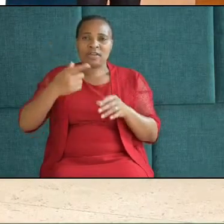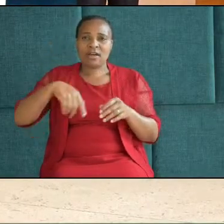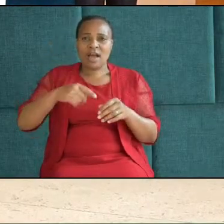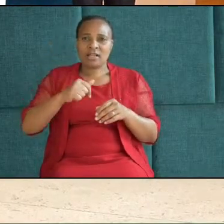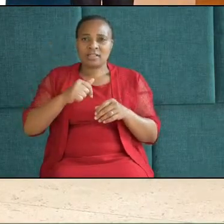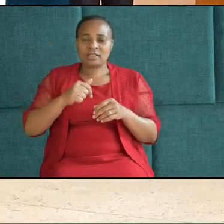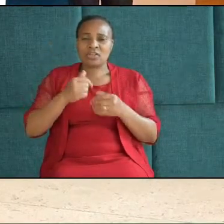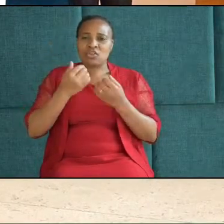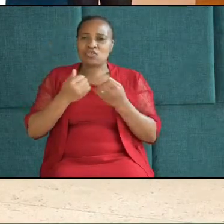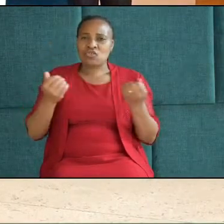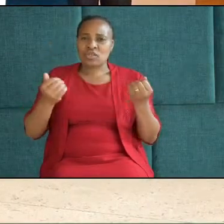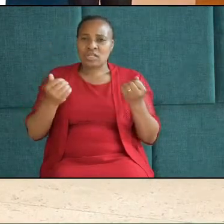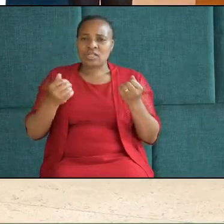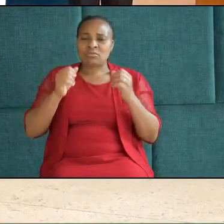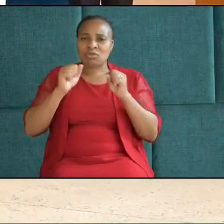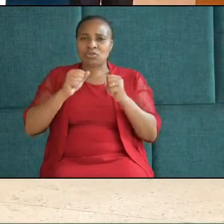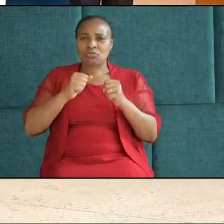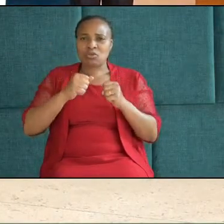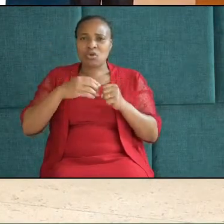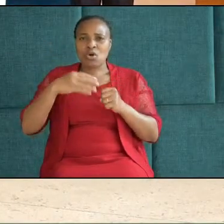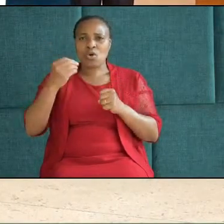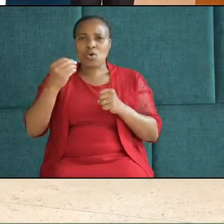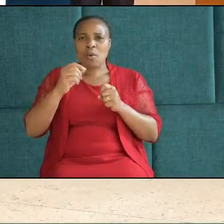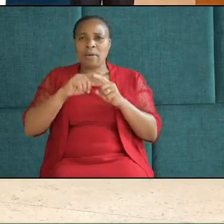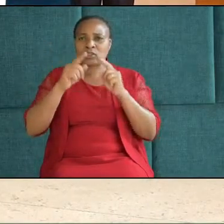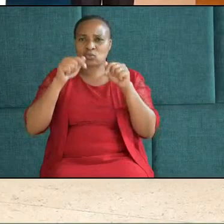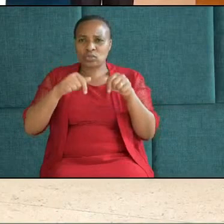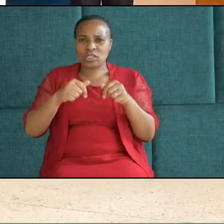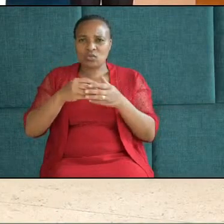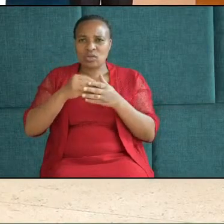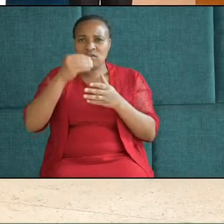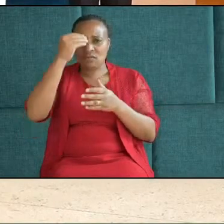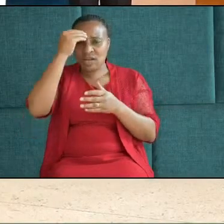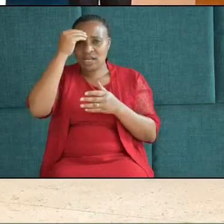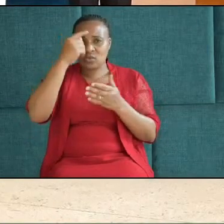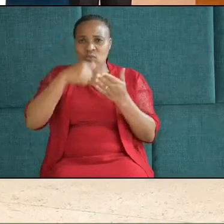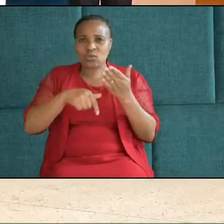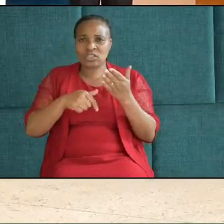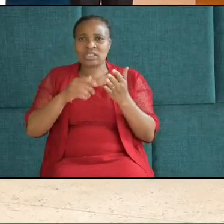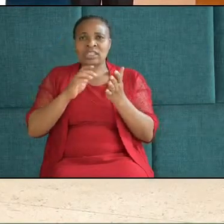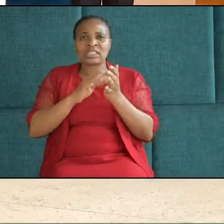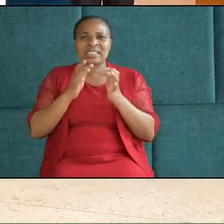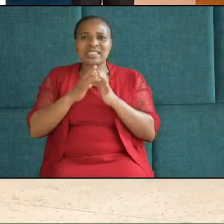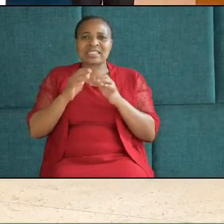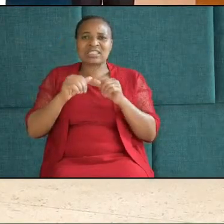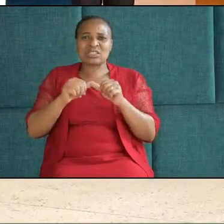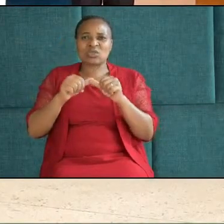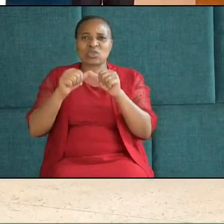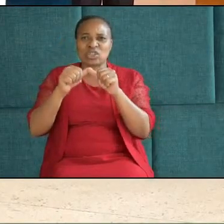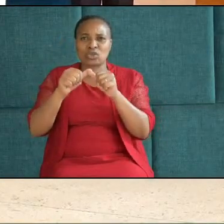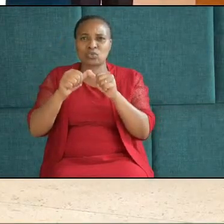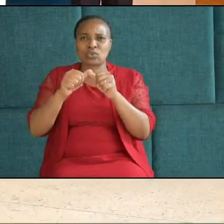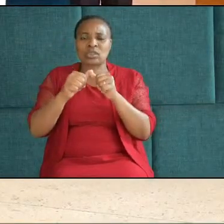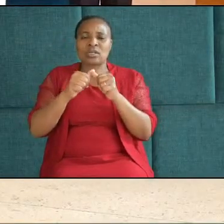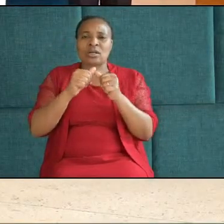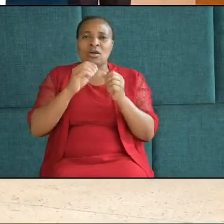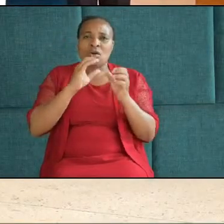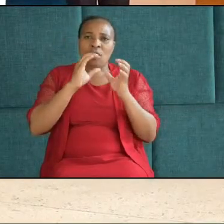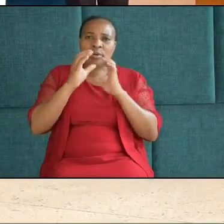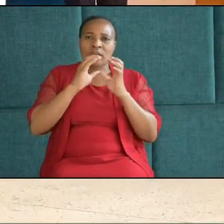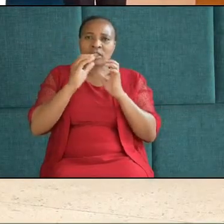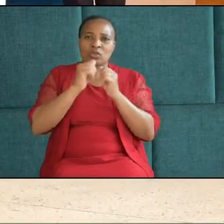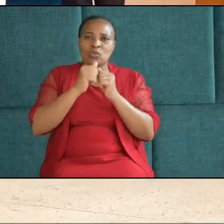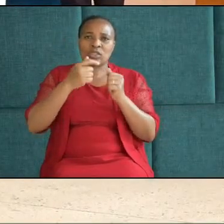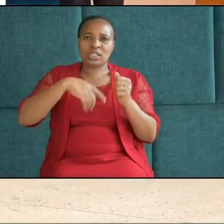Children, we could go on and on, but today we have learned that, one, Jesus is still interceding for us.